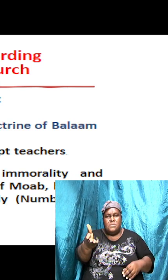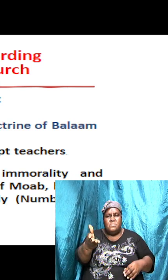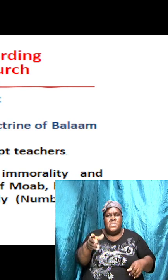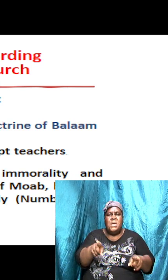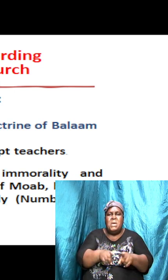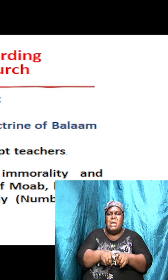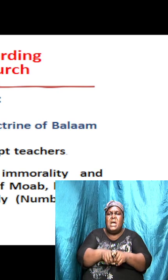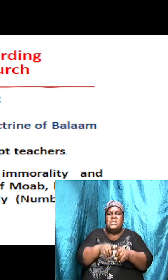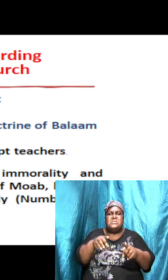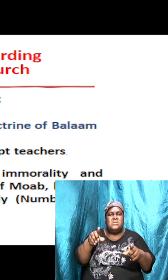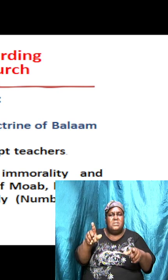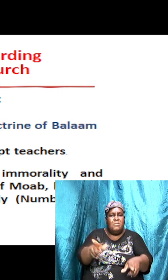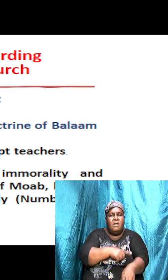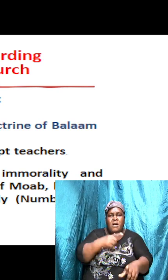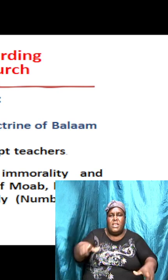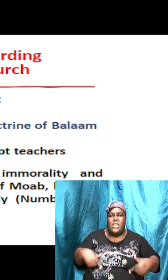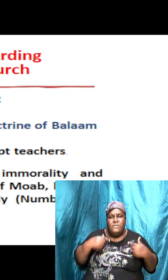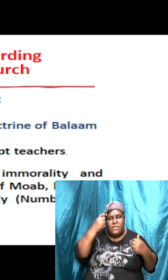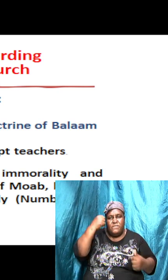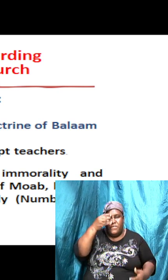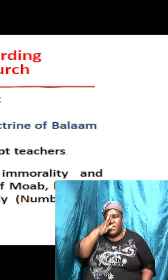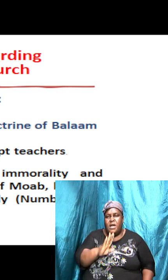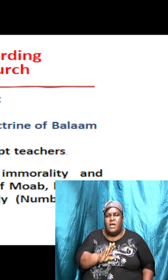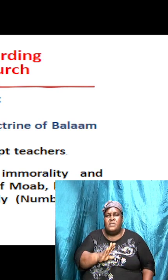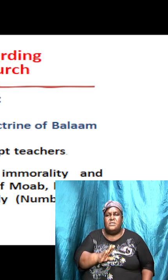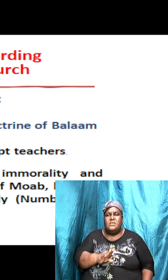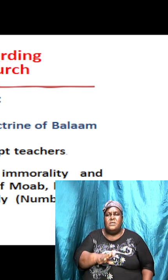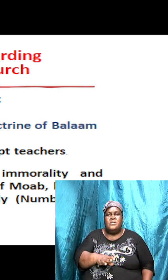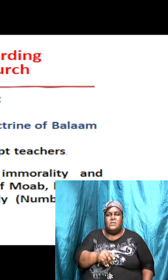walking with their God, he